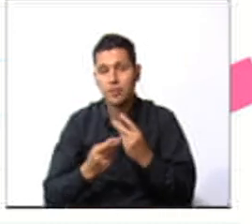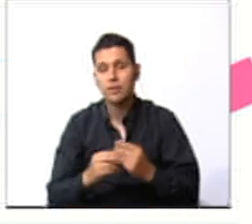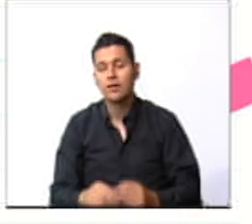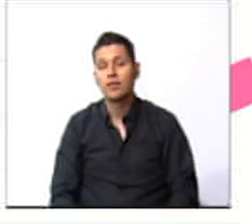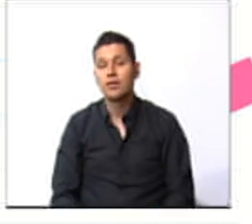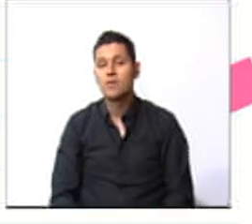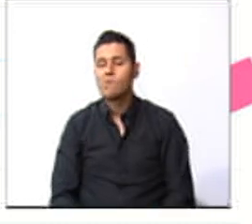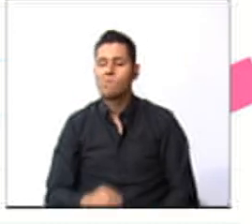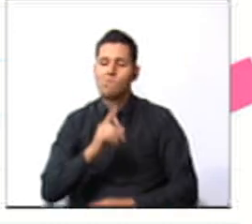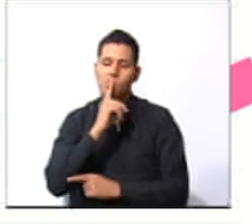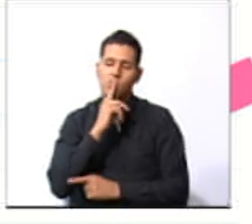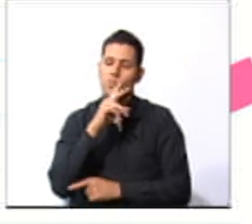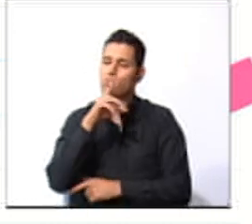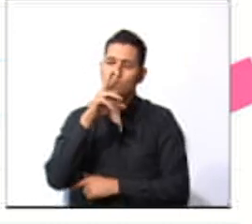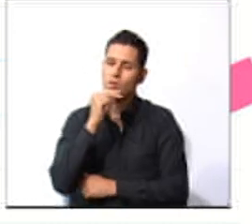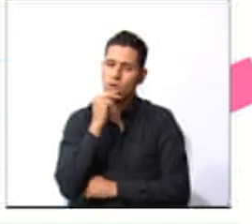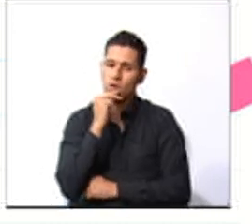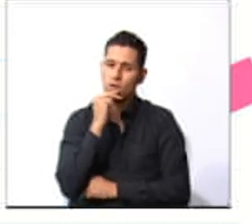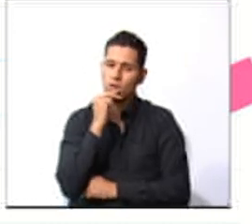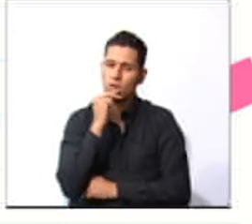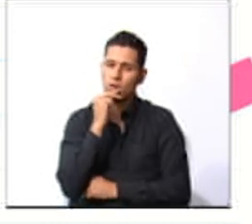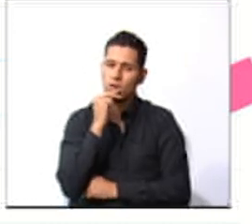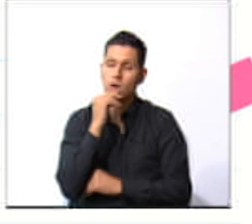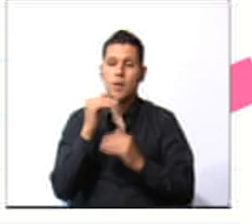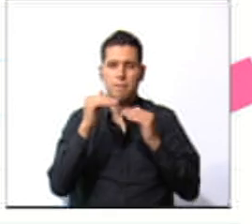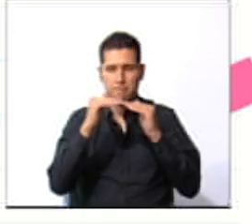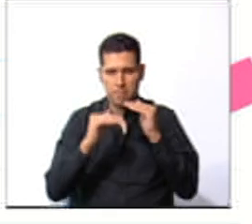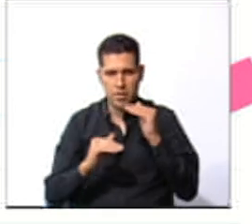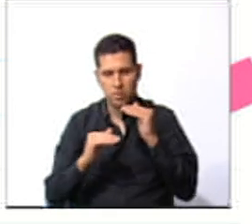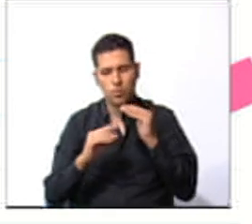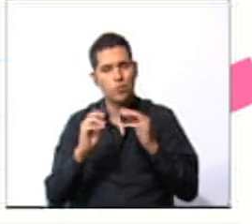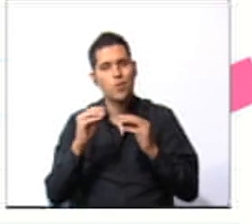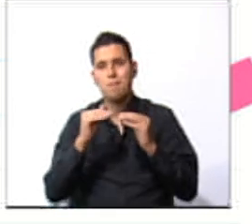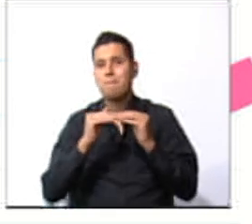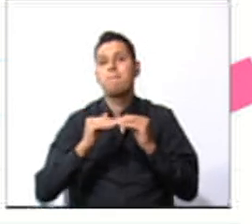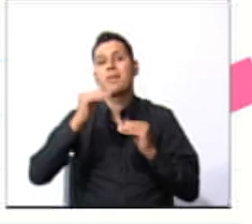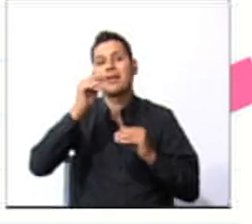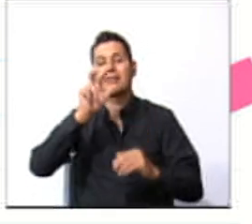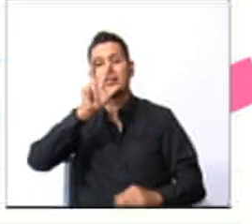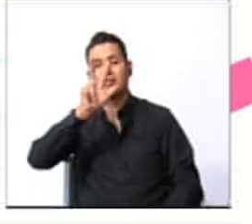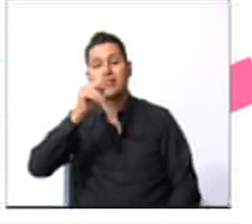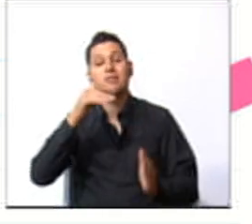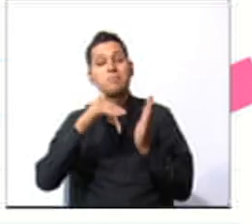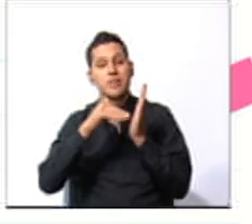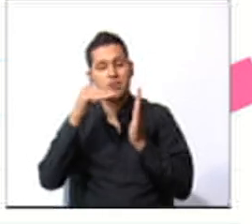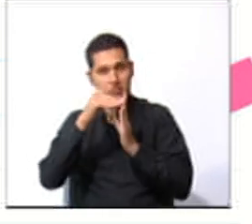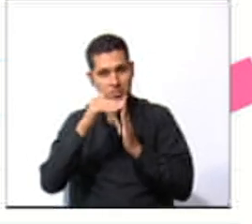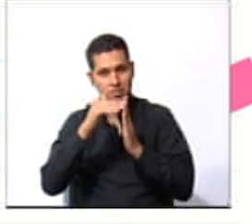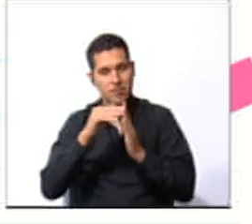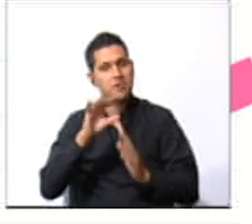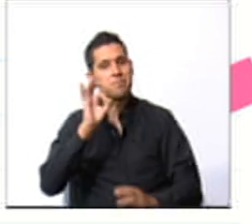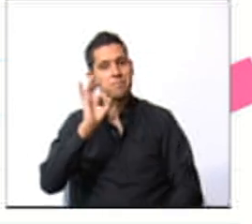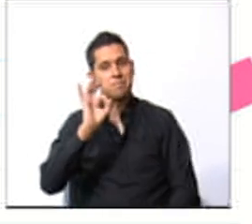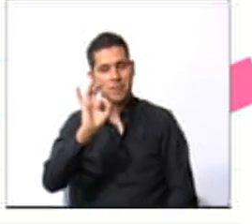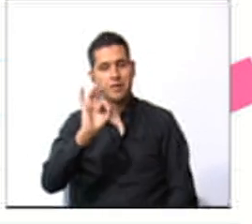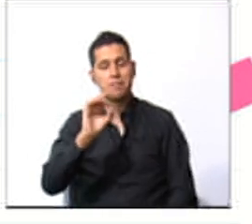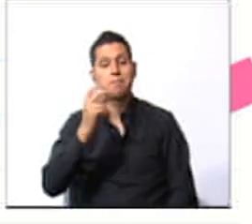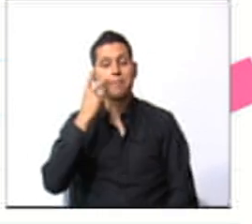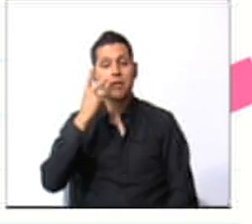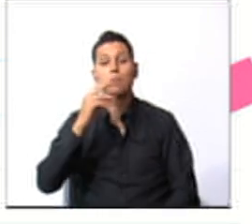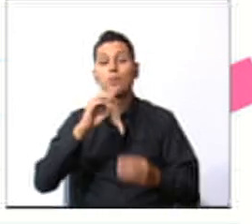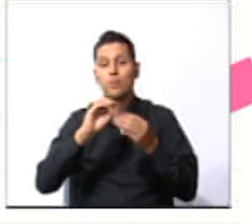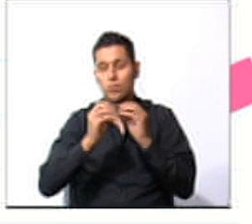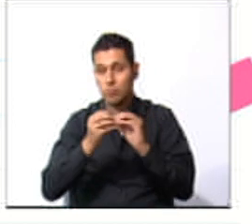less, no less, more than 3 million. Very good. Let's see number two.